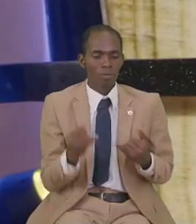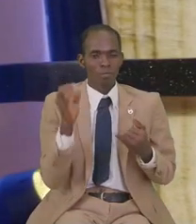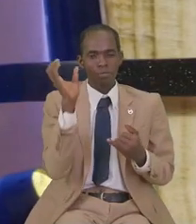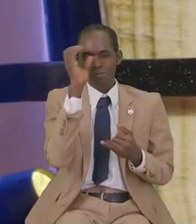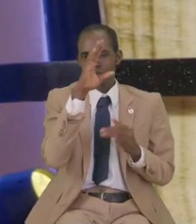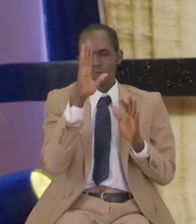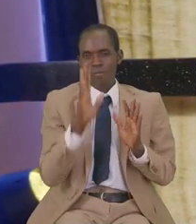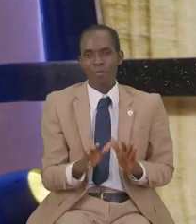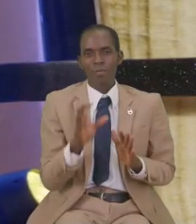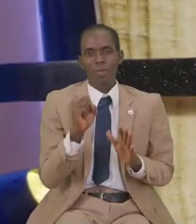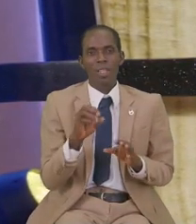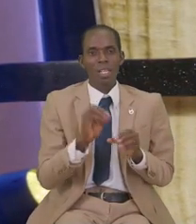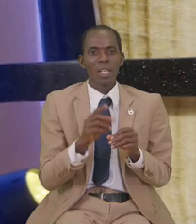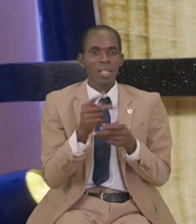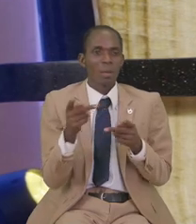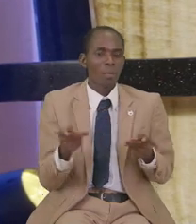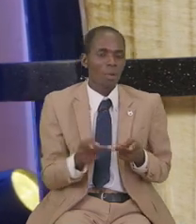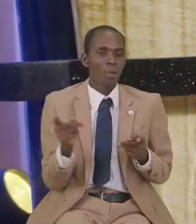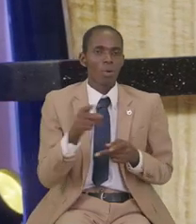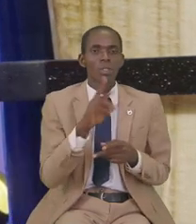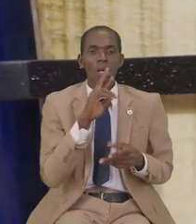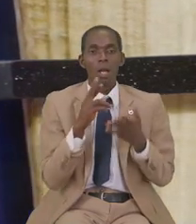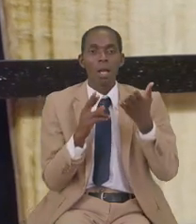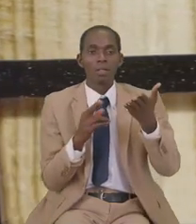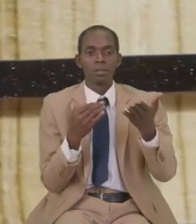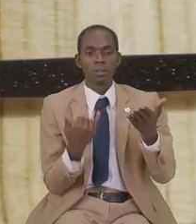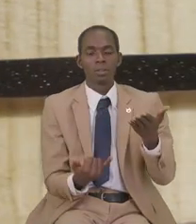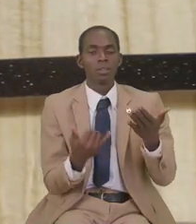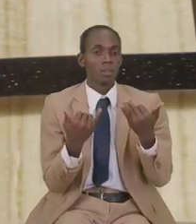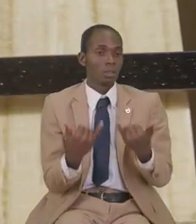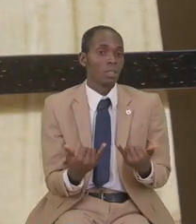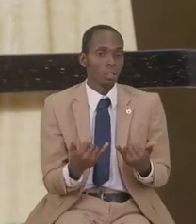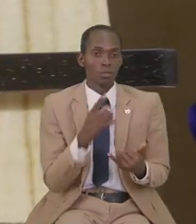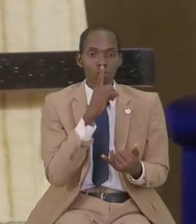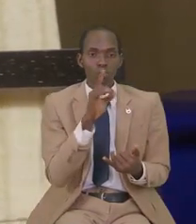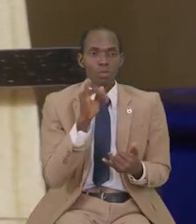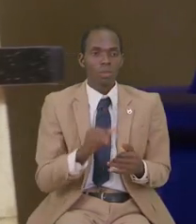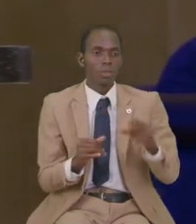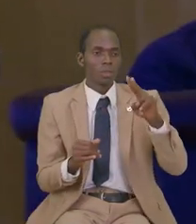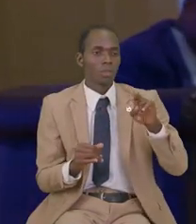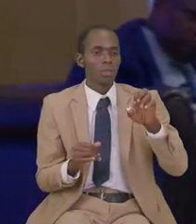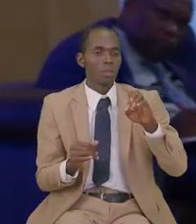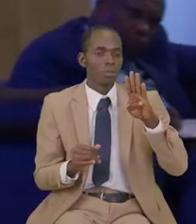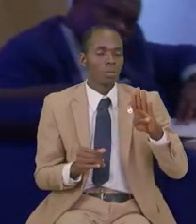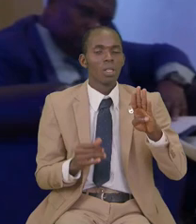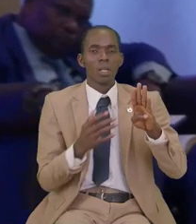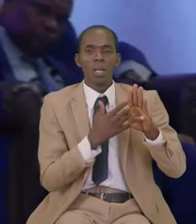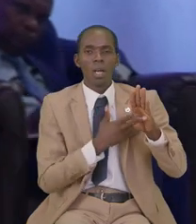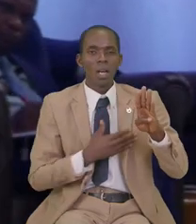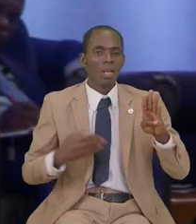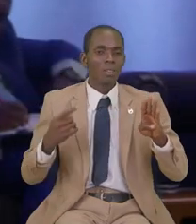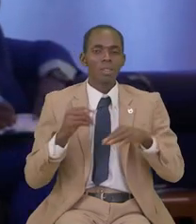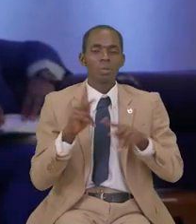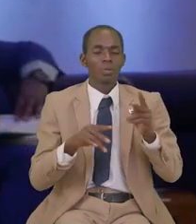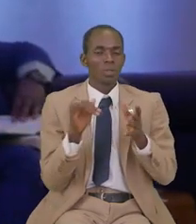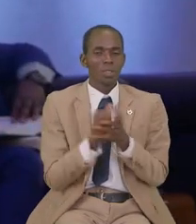now strangers in the place where they were actually now. Nebuchadnezzar and the people that carried them captive, they wanted them